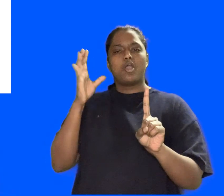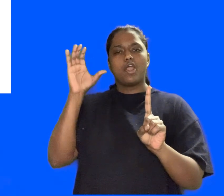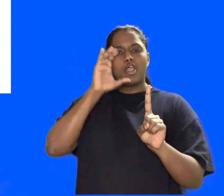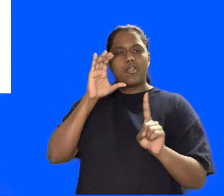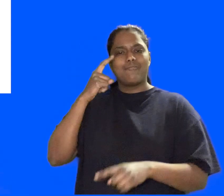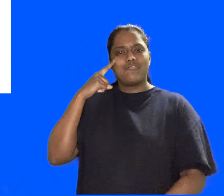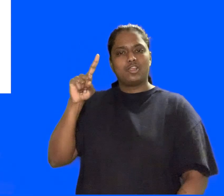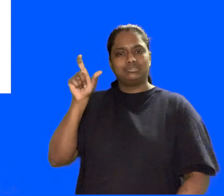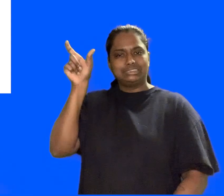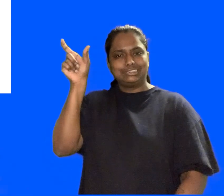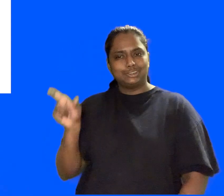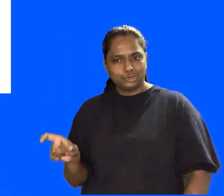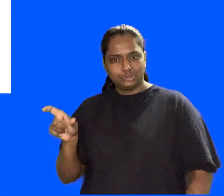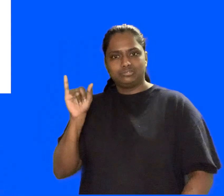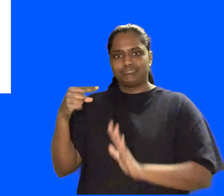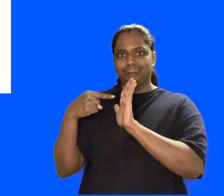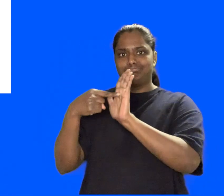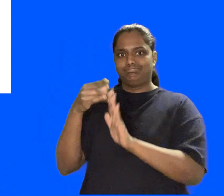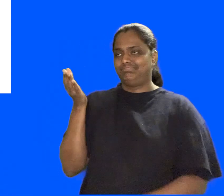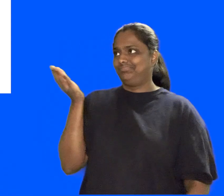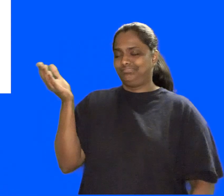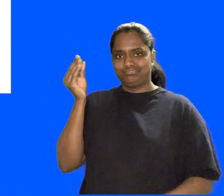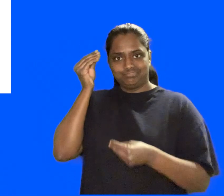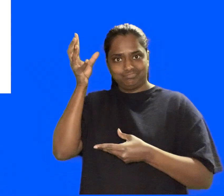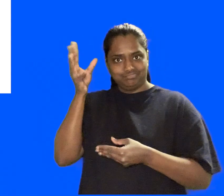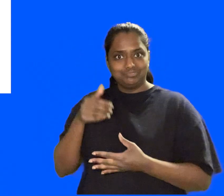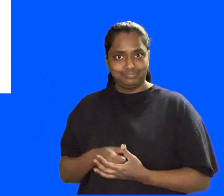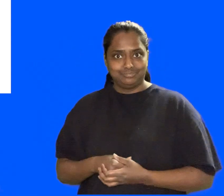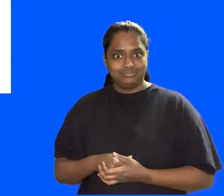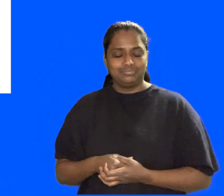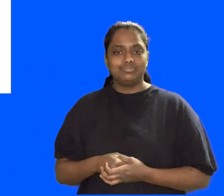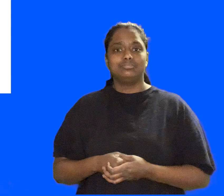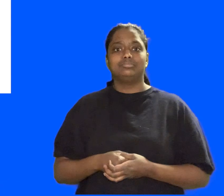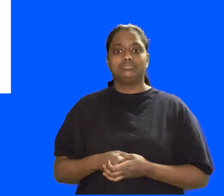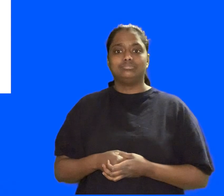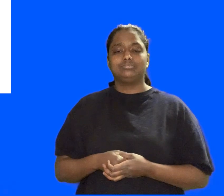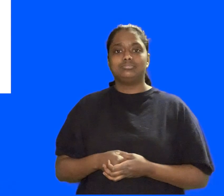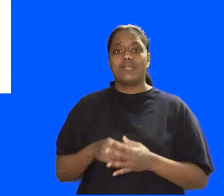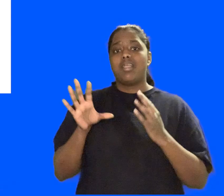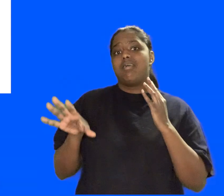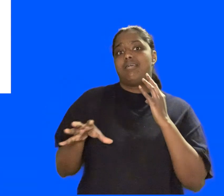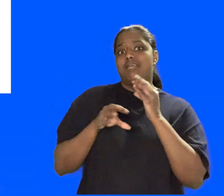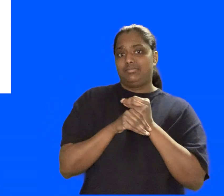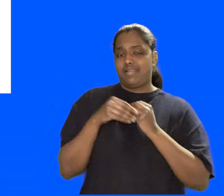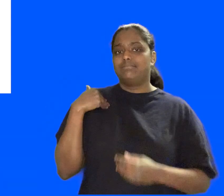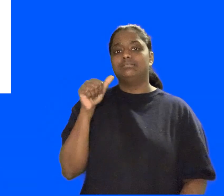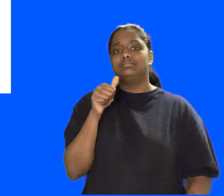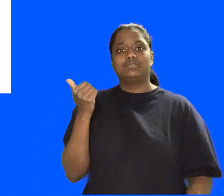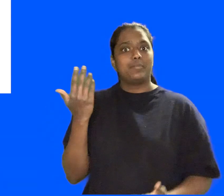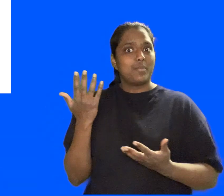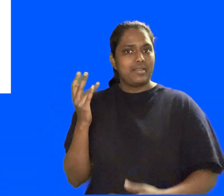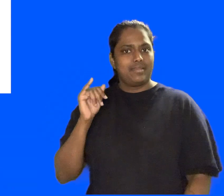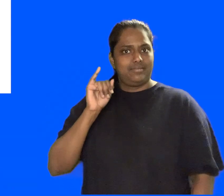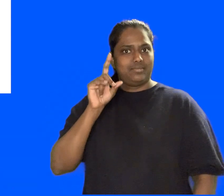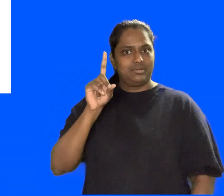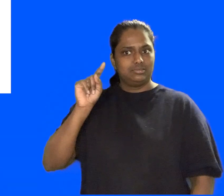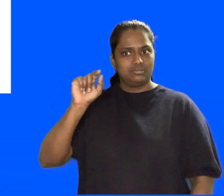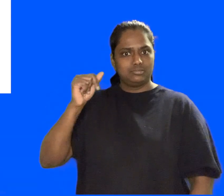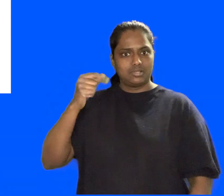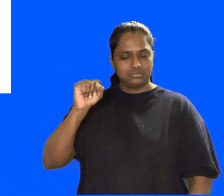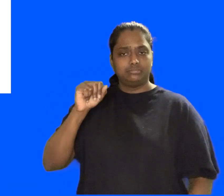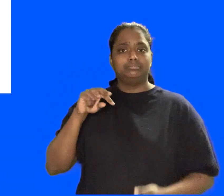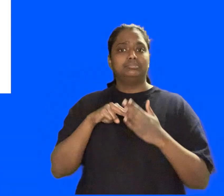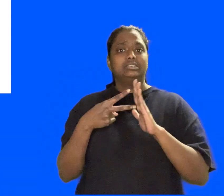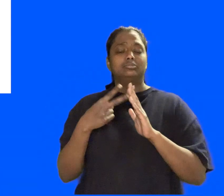Adjusting the information architecture to highlight the sorts of collaboration that other users sought under the Looking For section displays